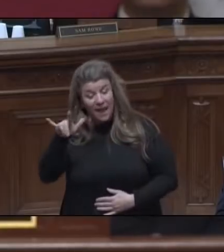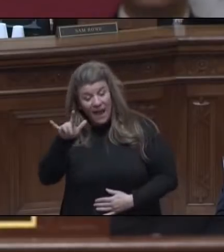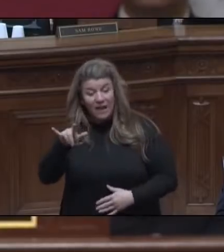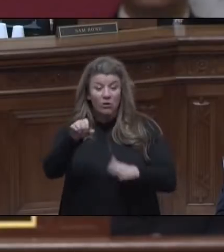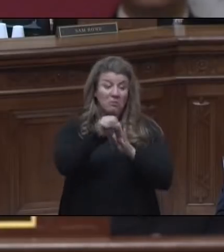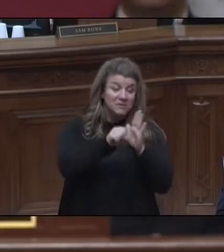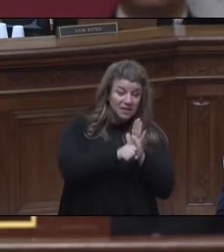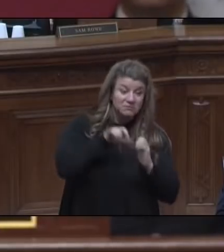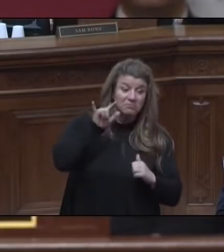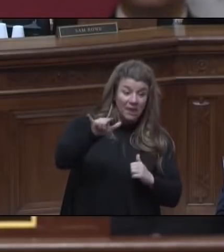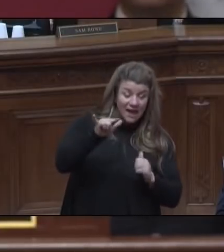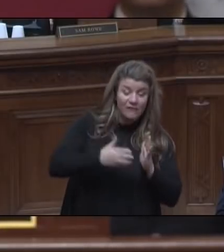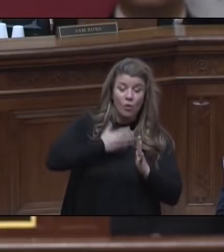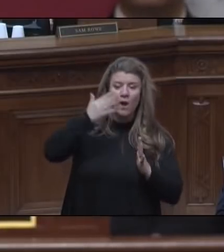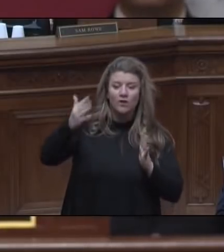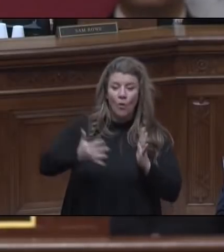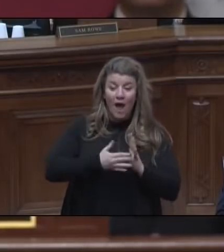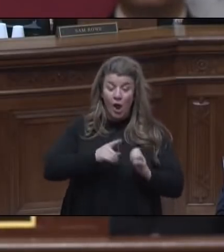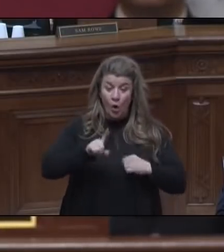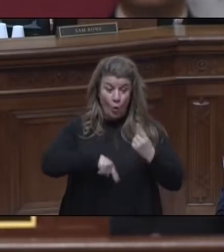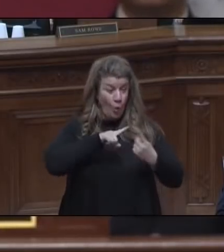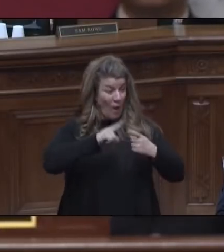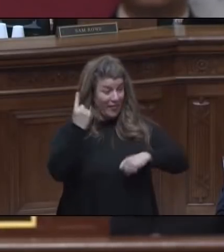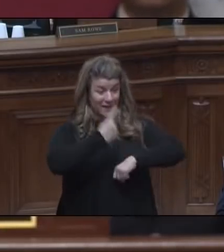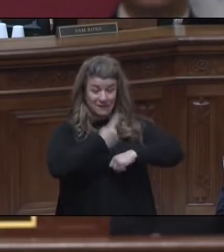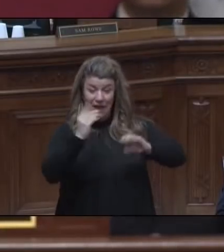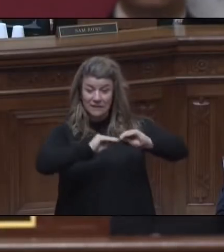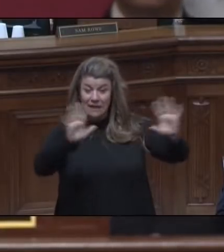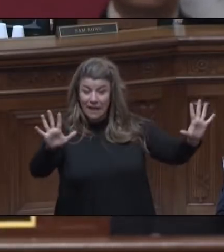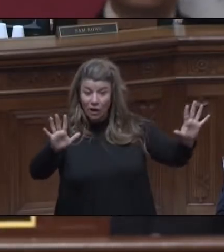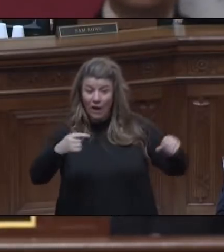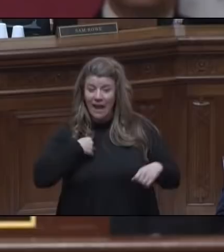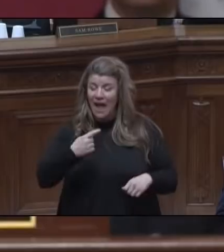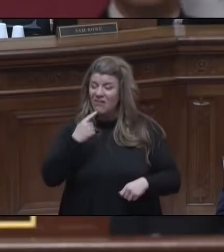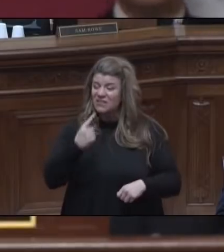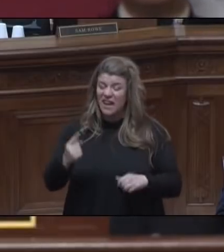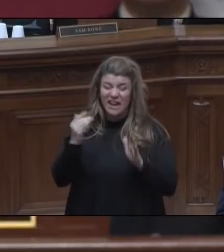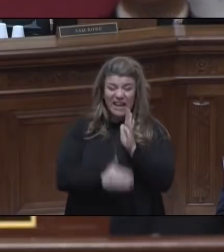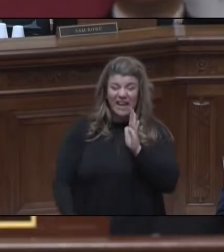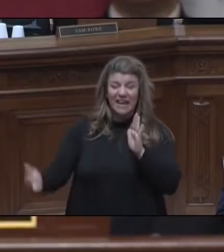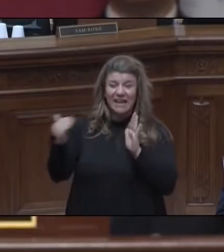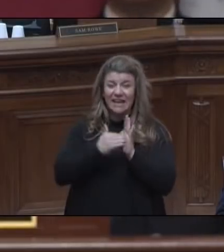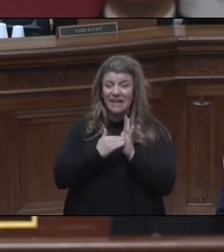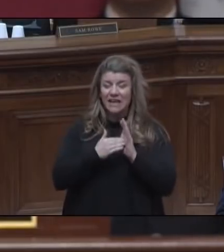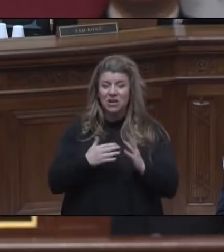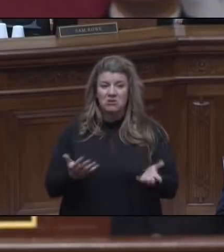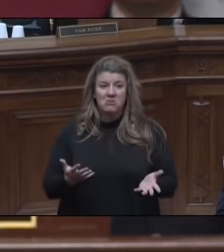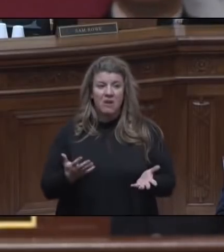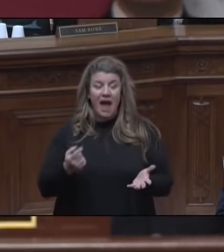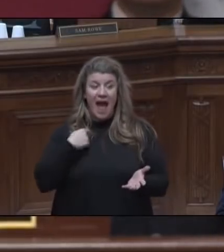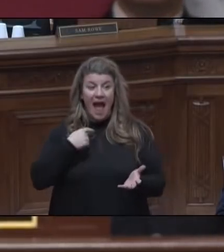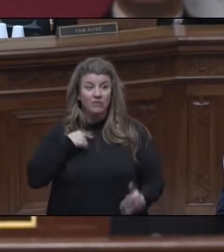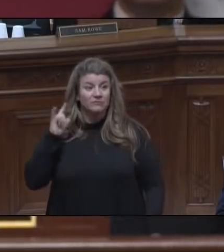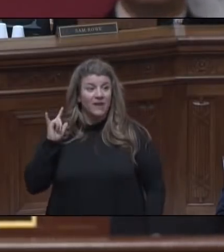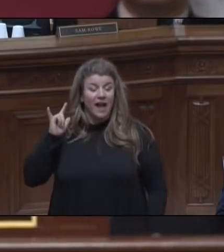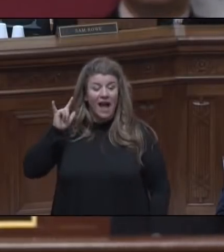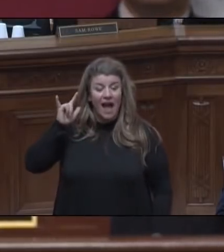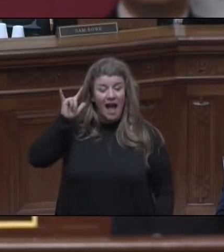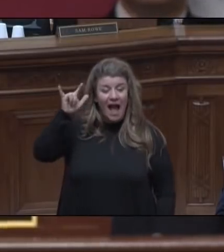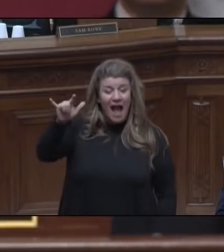plane. And on a clear day, and I've said this over and over, I'll be up at 20,000 feet